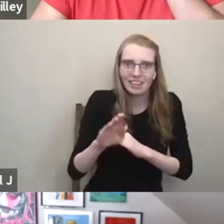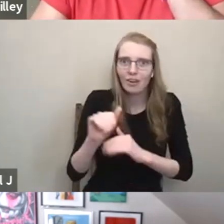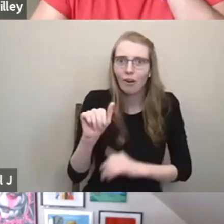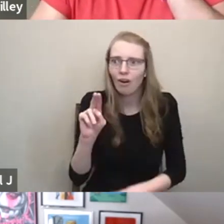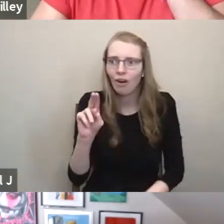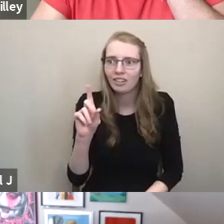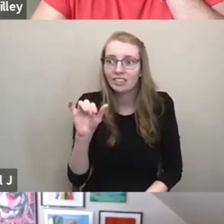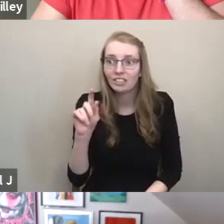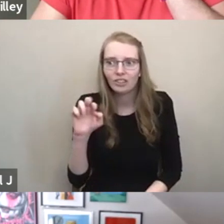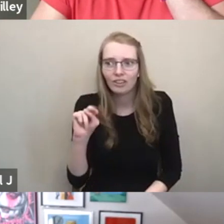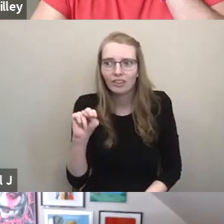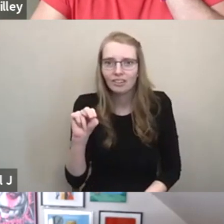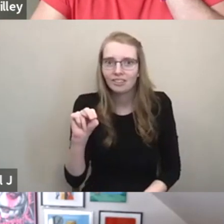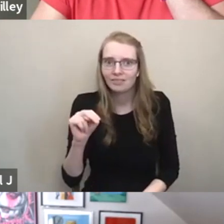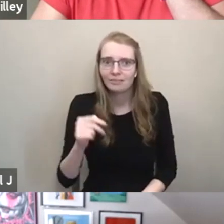years later.